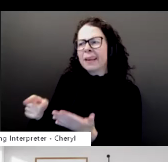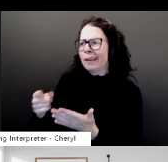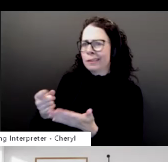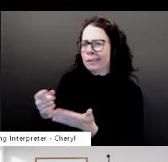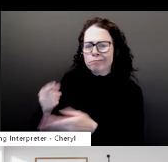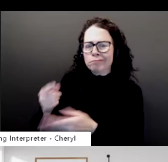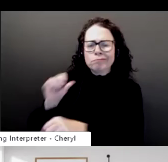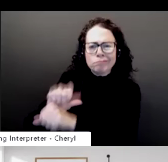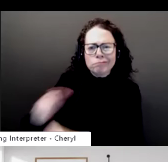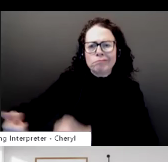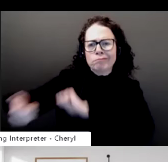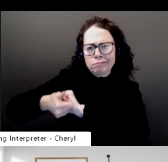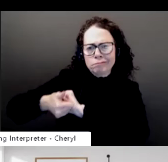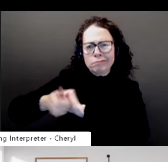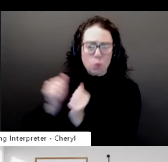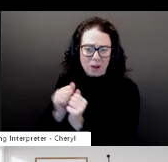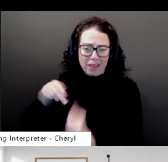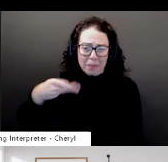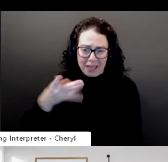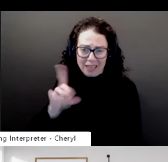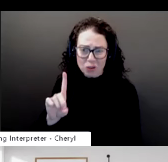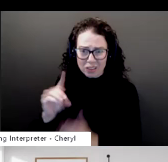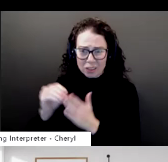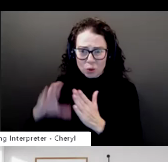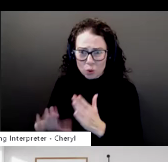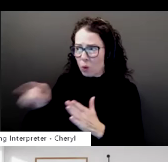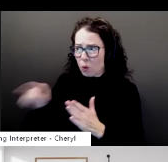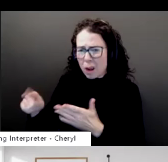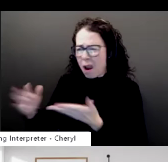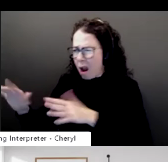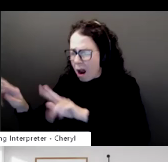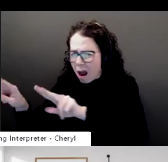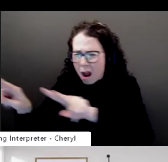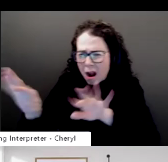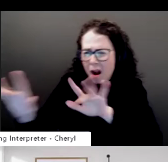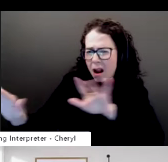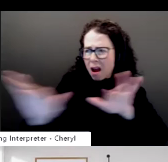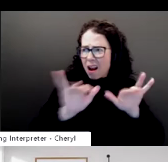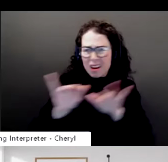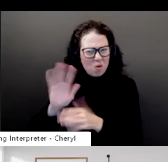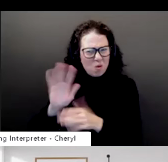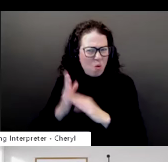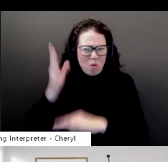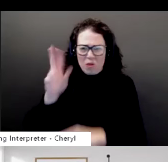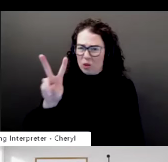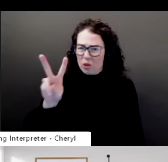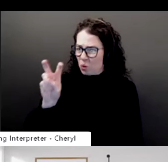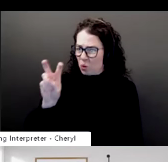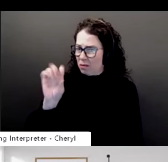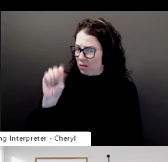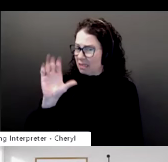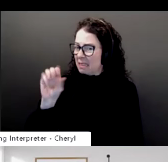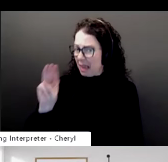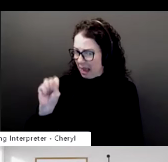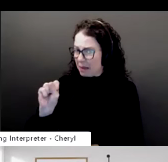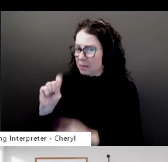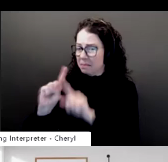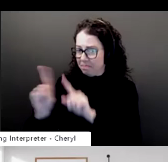200 cases of digital scams and fraud and all sorts of